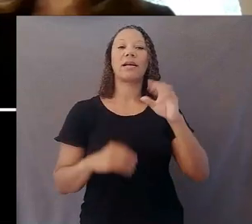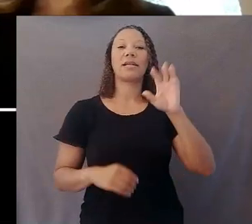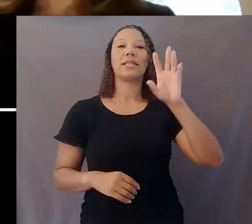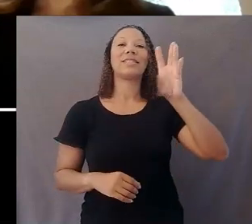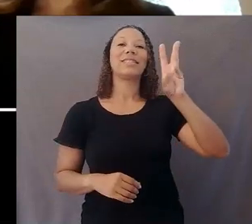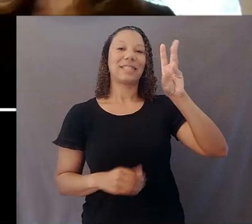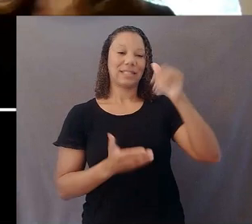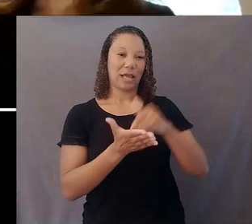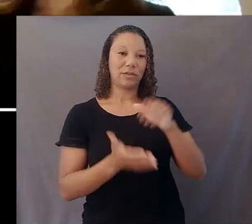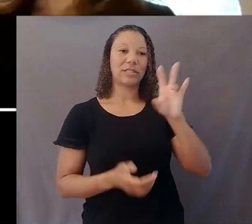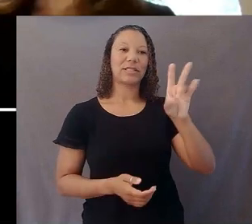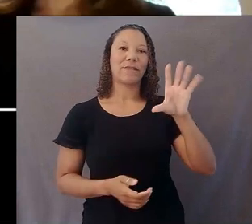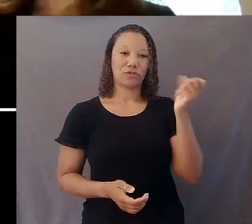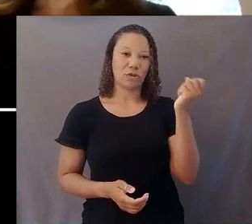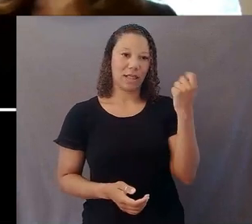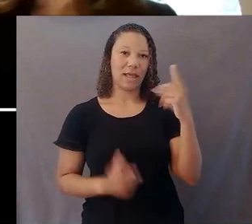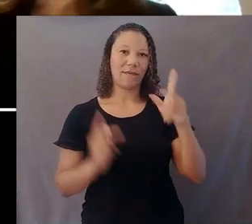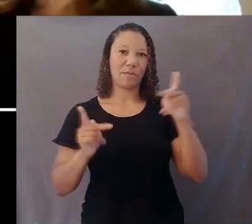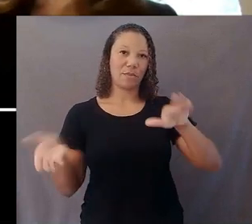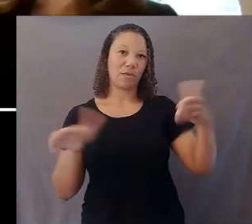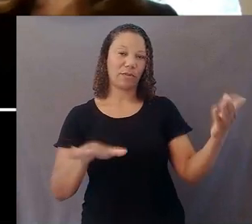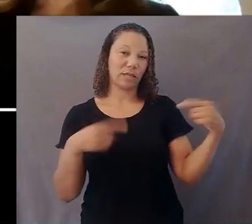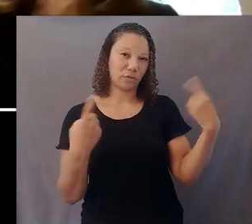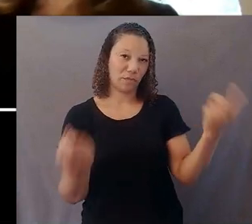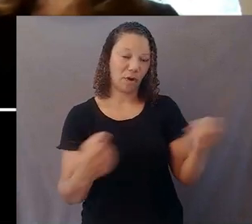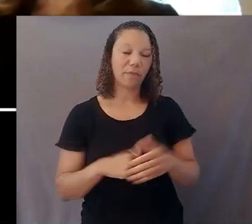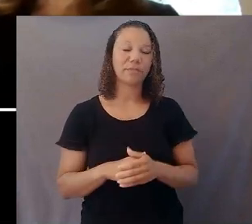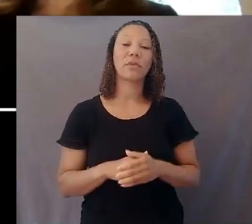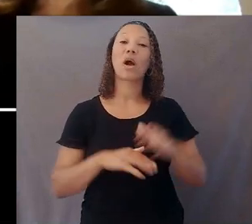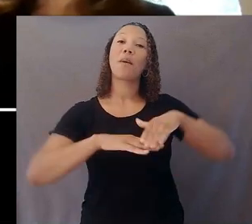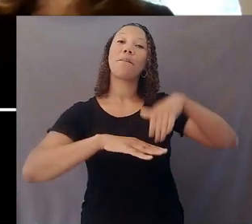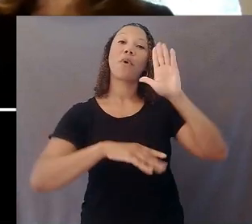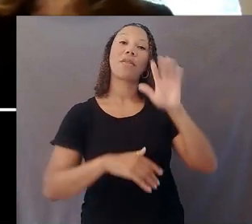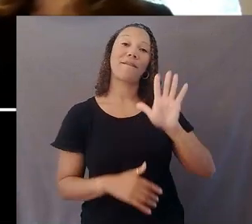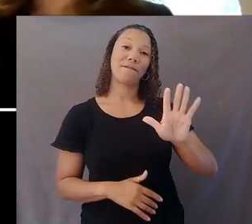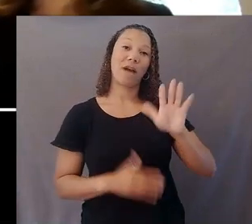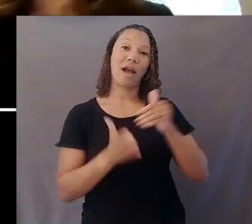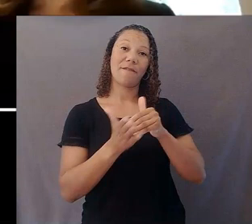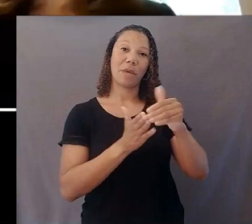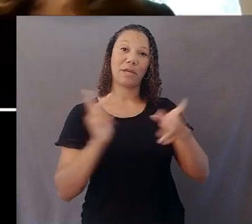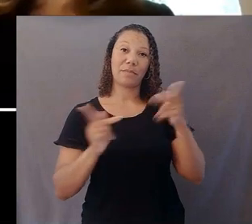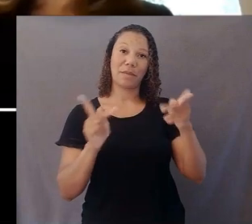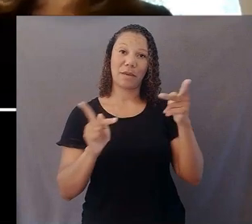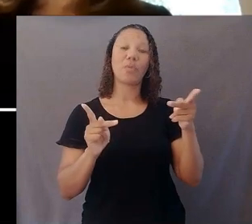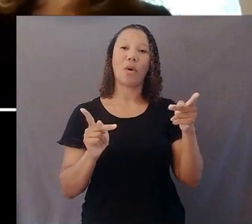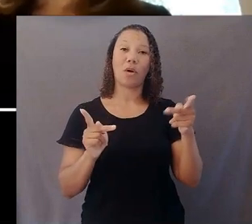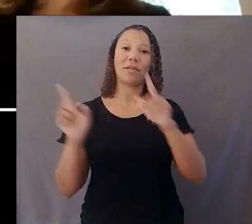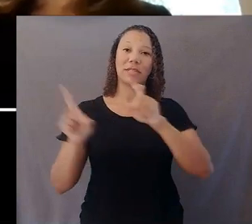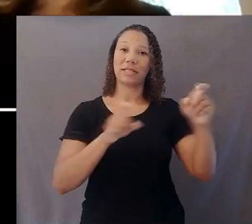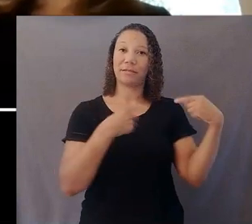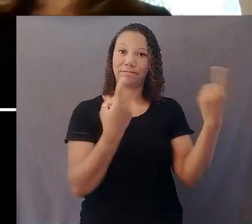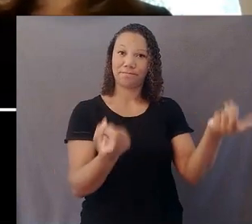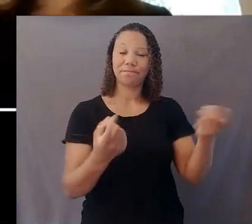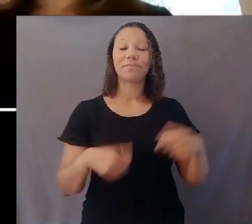been tested so far. Right. So there's been an update regarding testing locations. The Valley